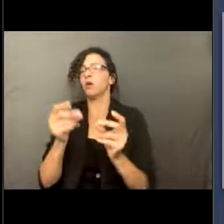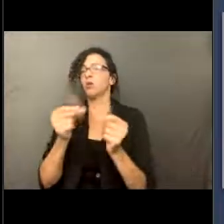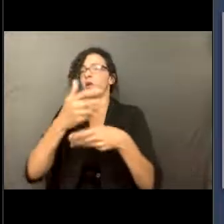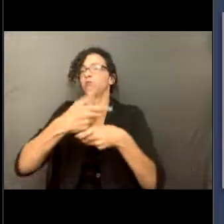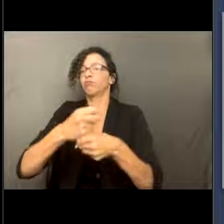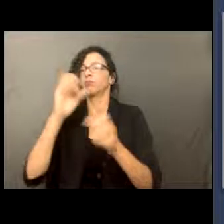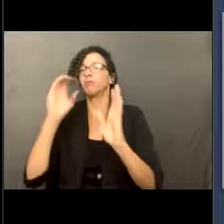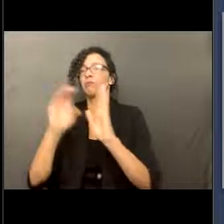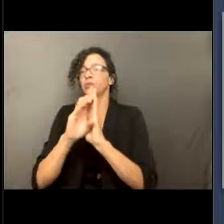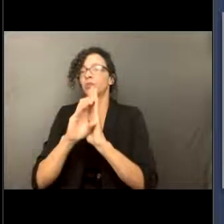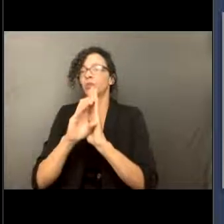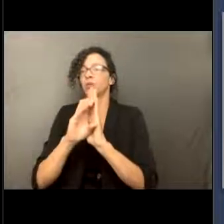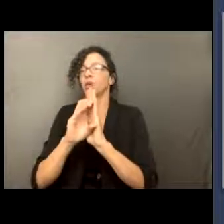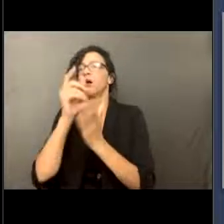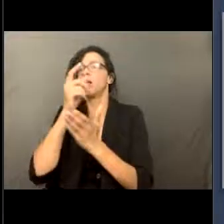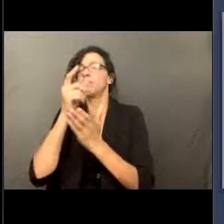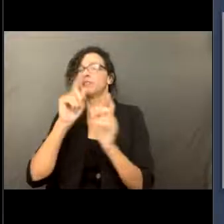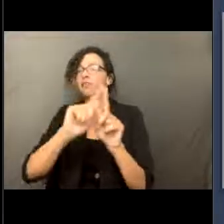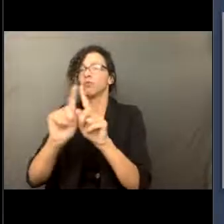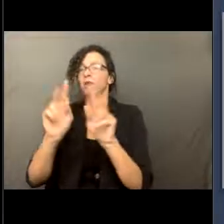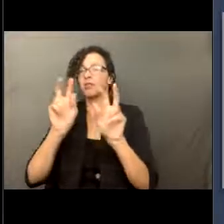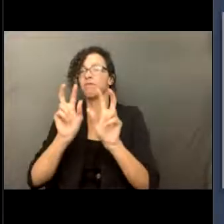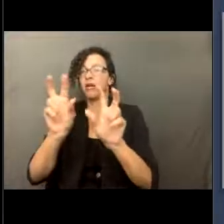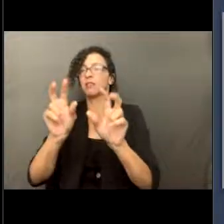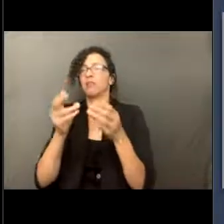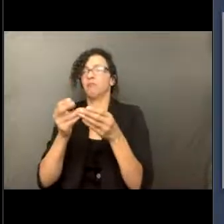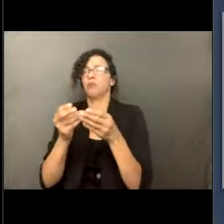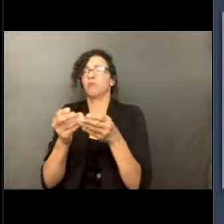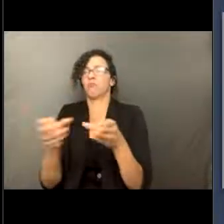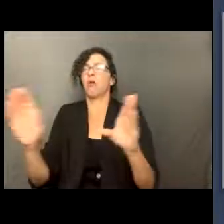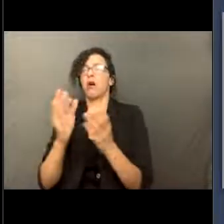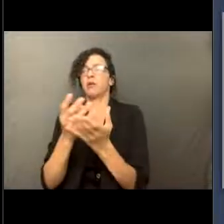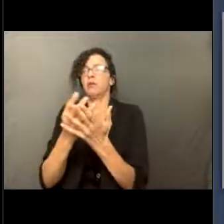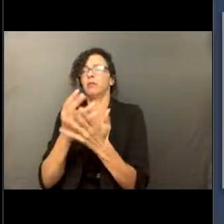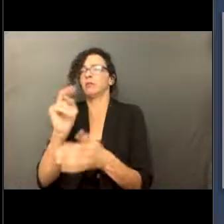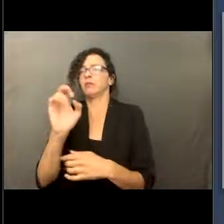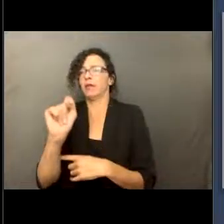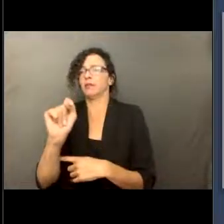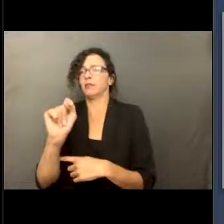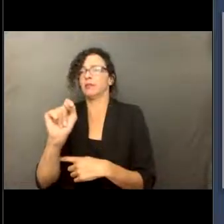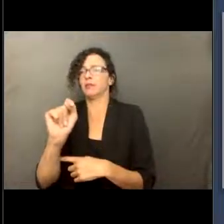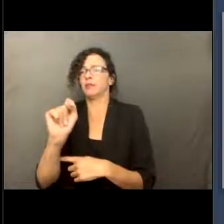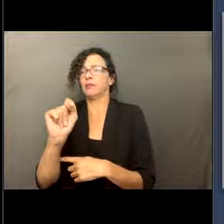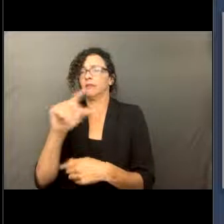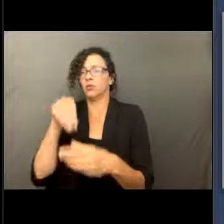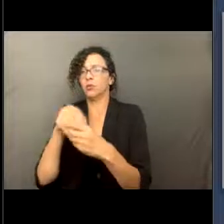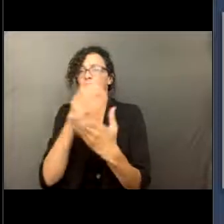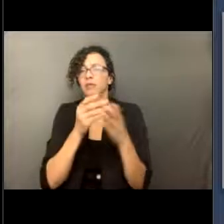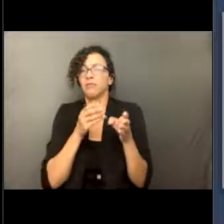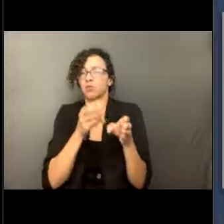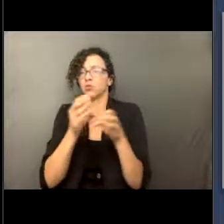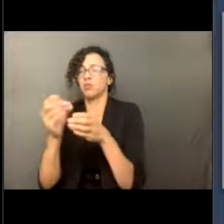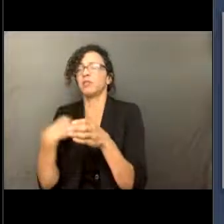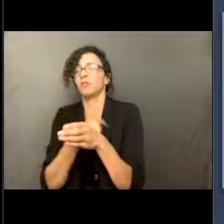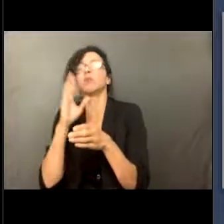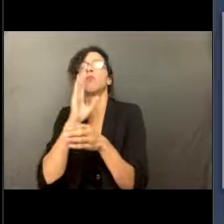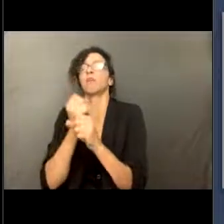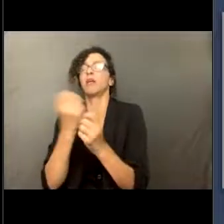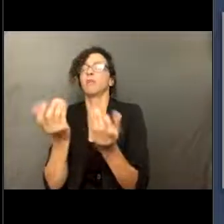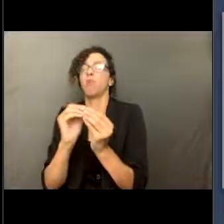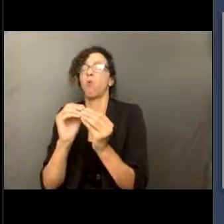broad net. So obviously some of our local streets and roads also include some complete streets. We're going to be narrowing this down, but I wanted to get this